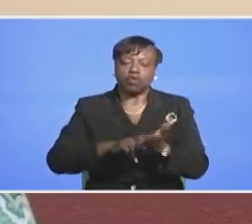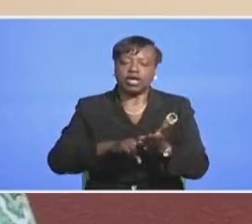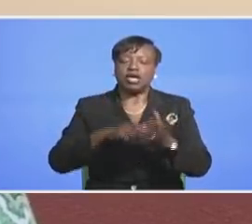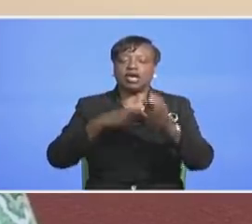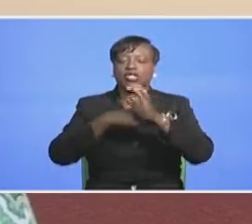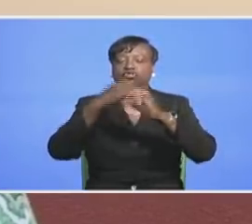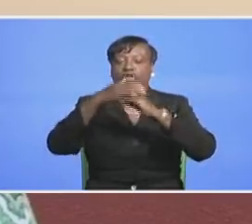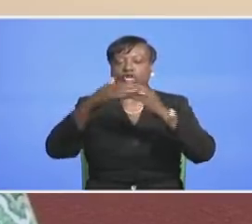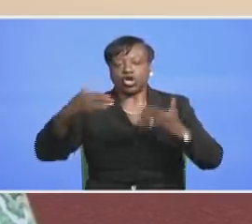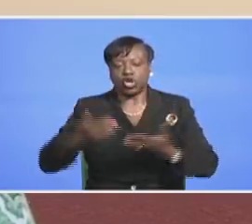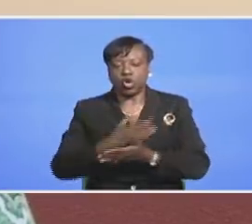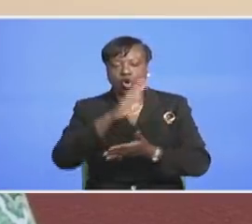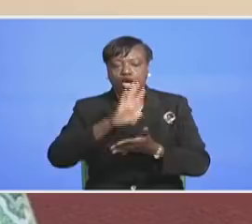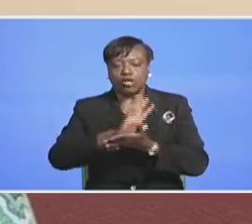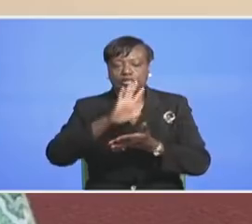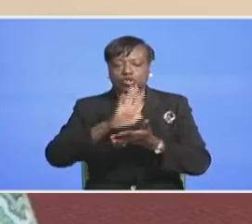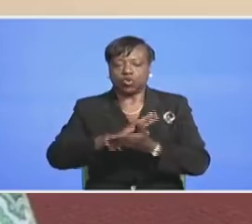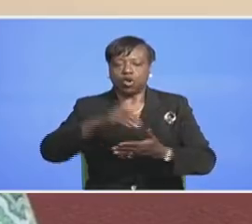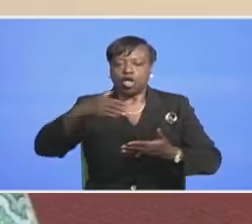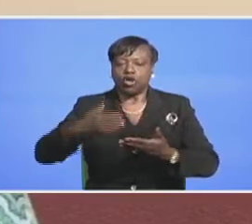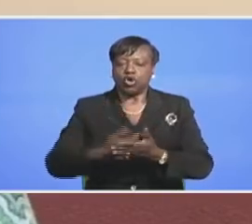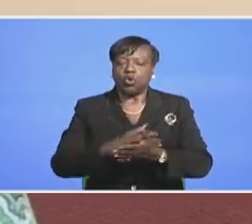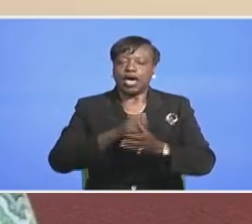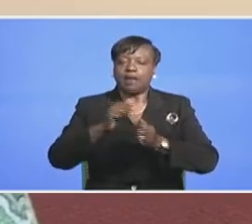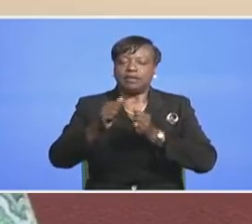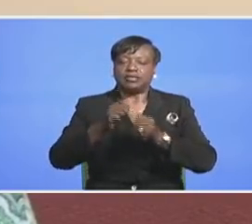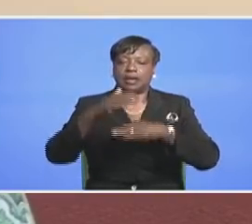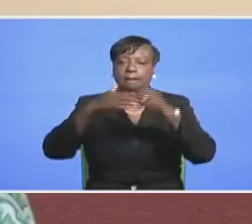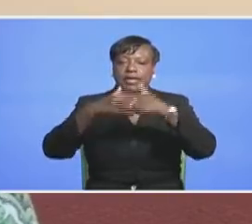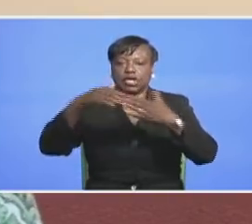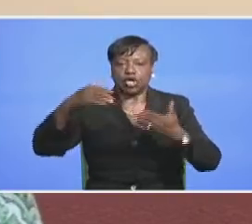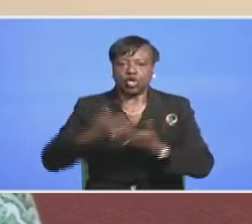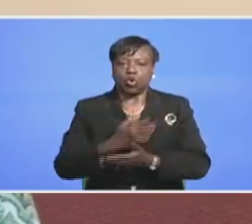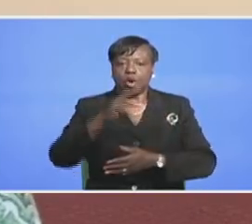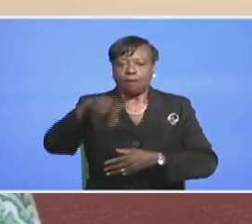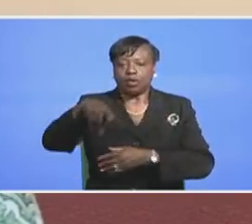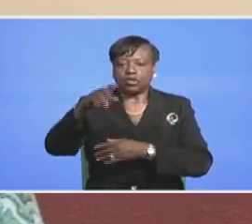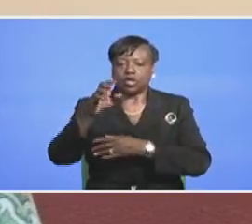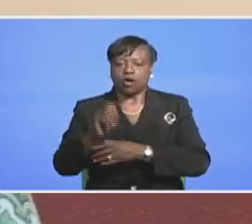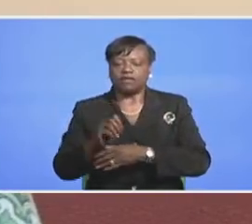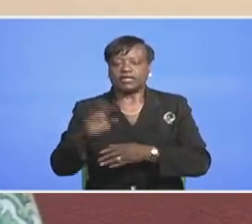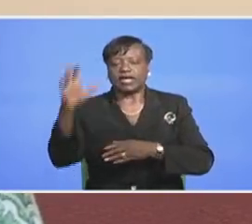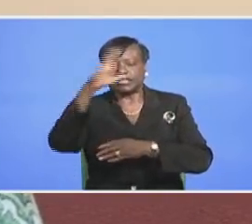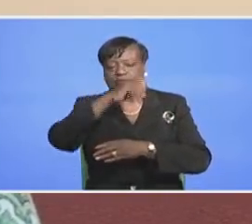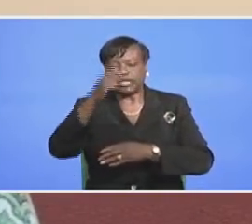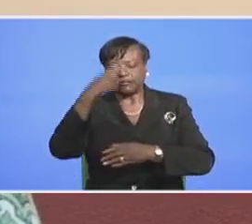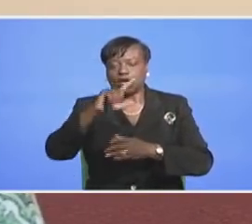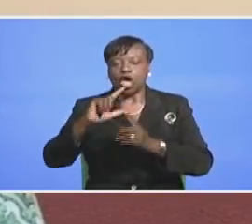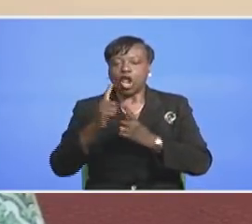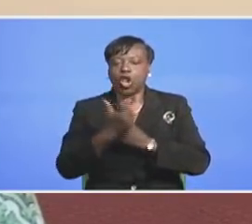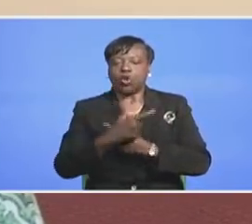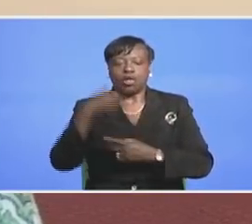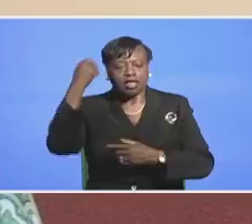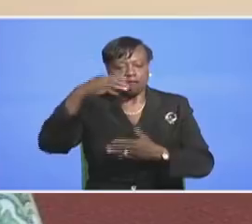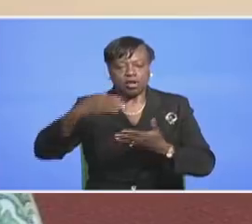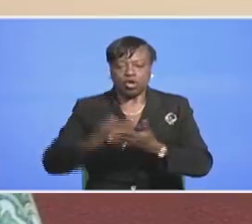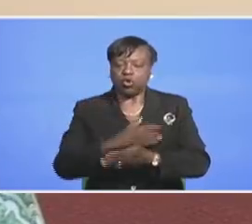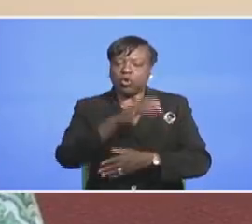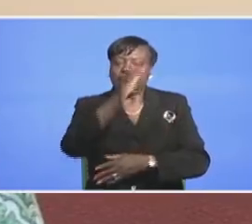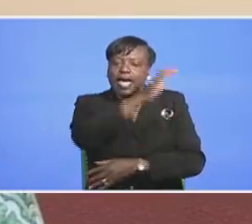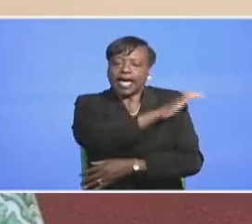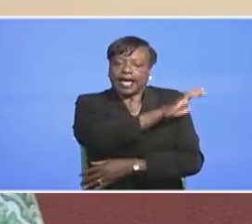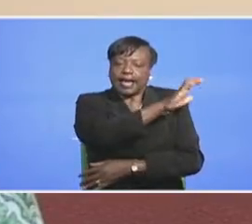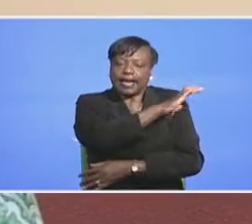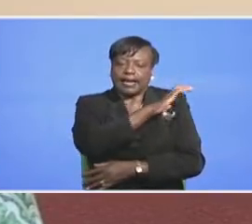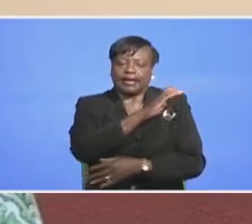school, a new administration building with post office and space for local government. There'll be a new clinic, a new